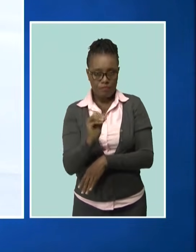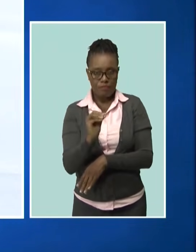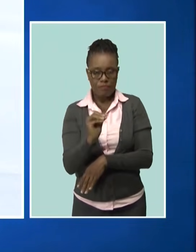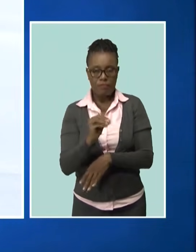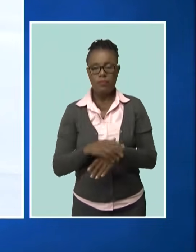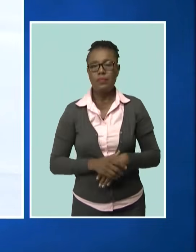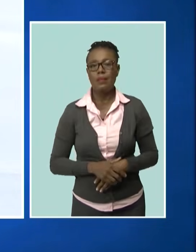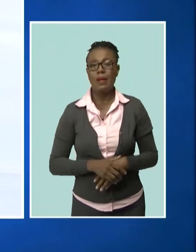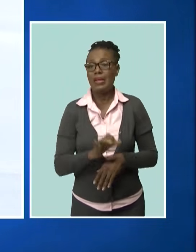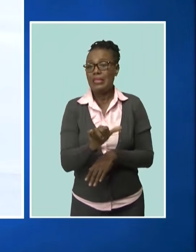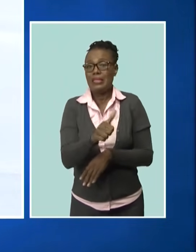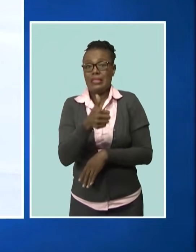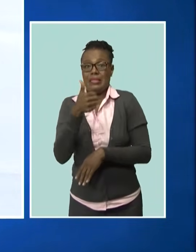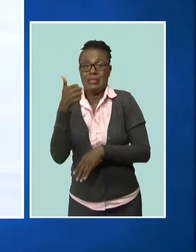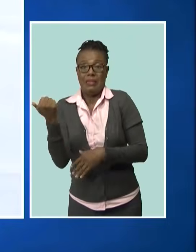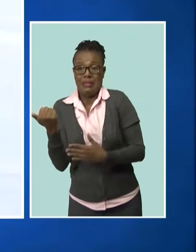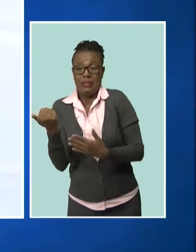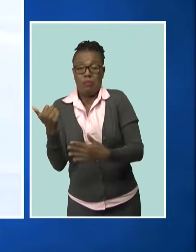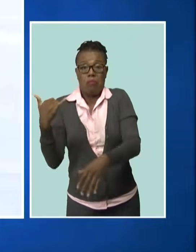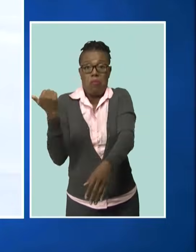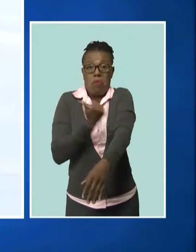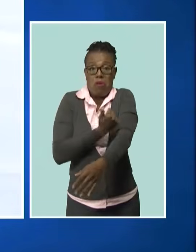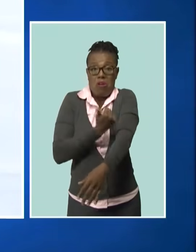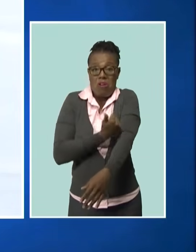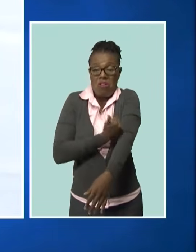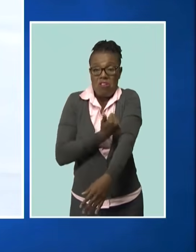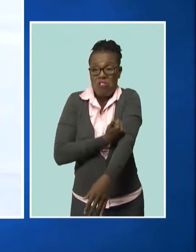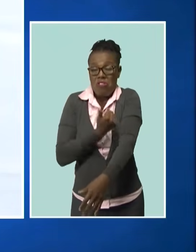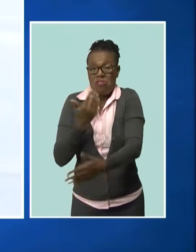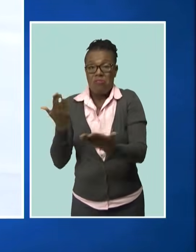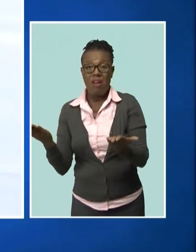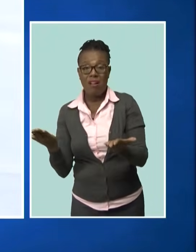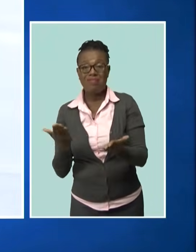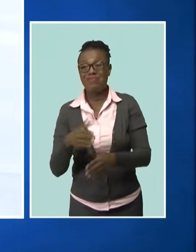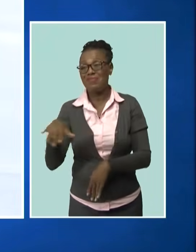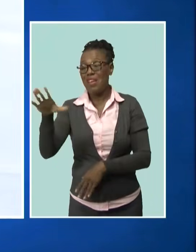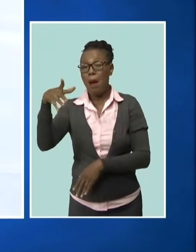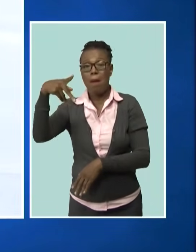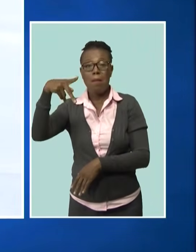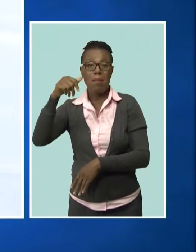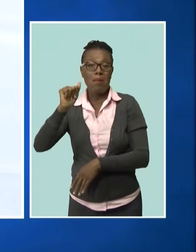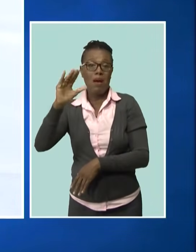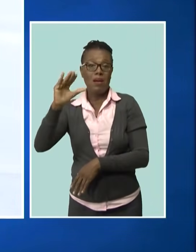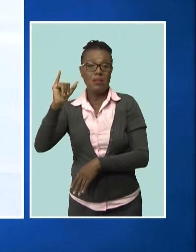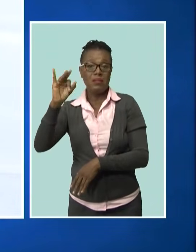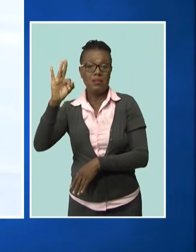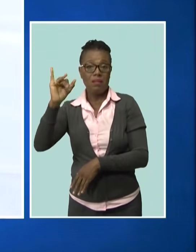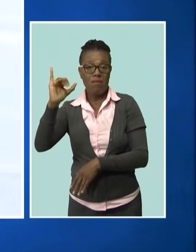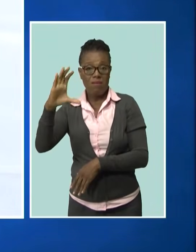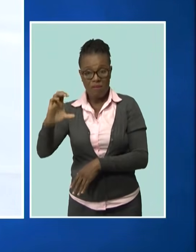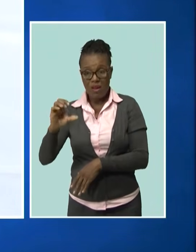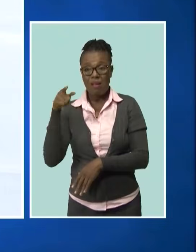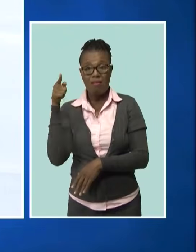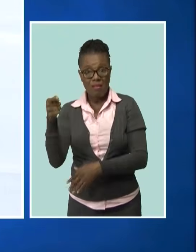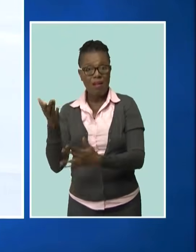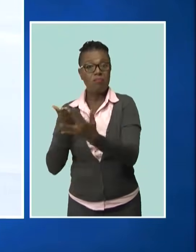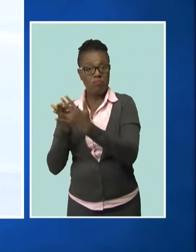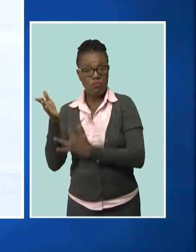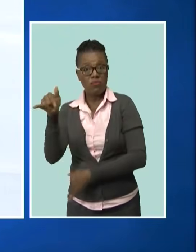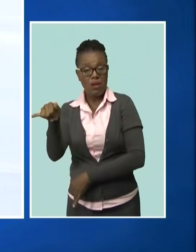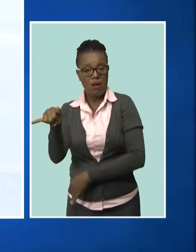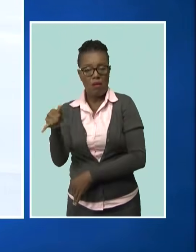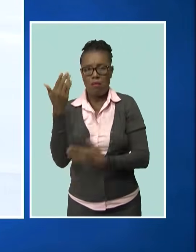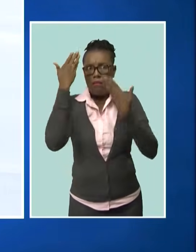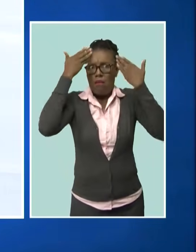The rest of the drug is coming by the Pacific. We cannot understand why